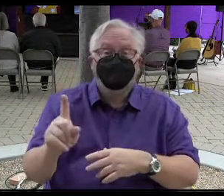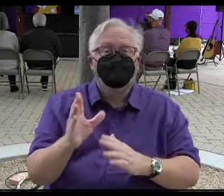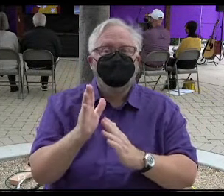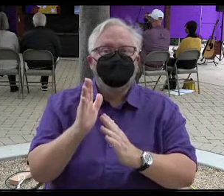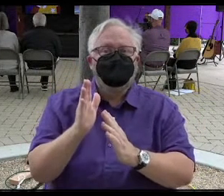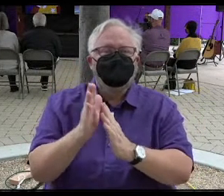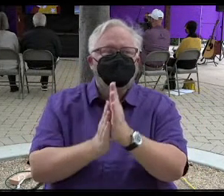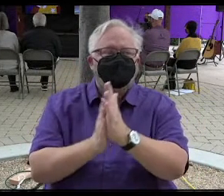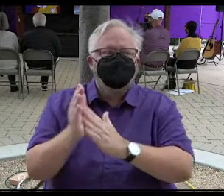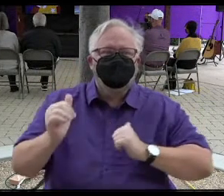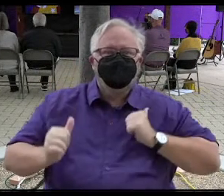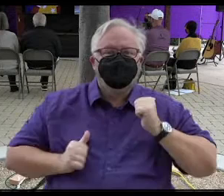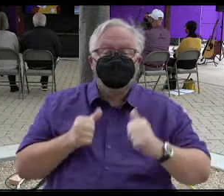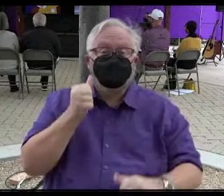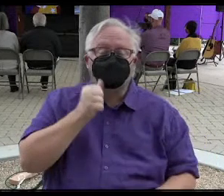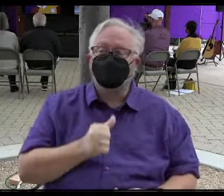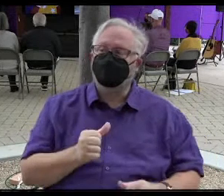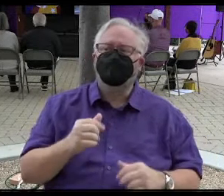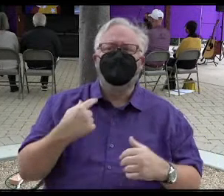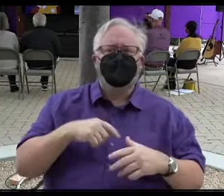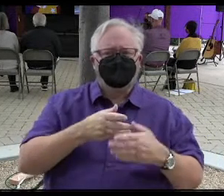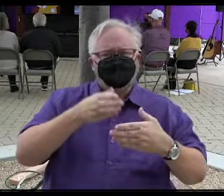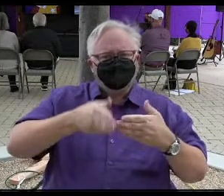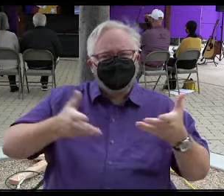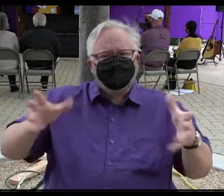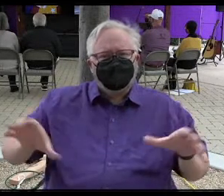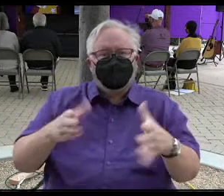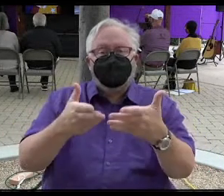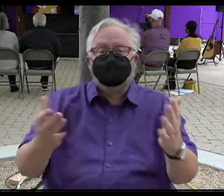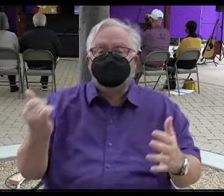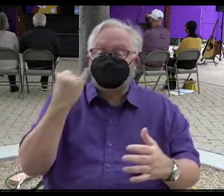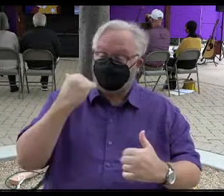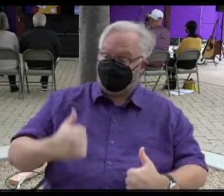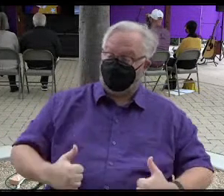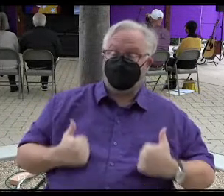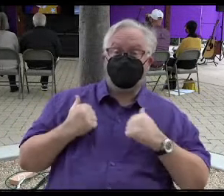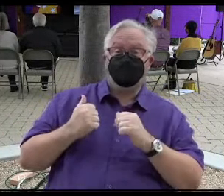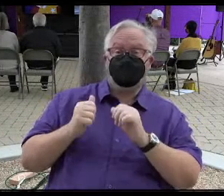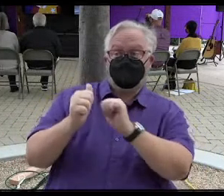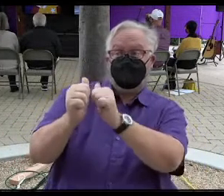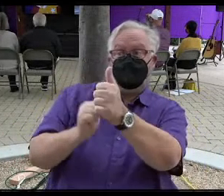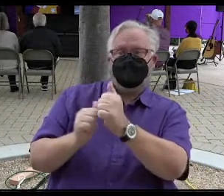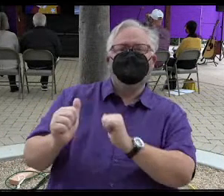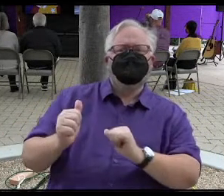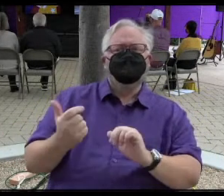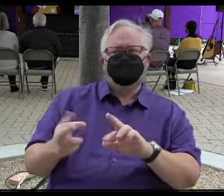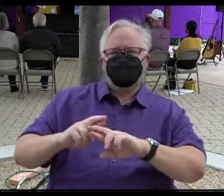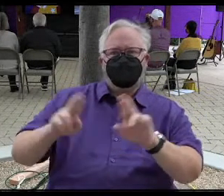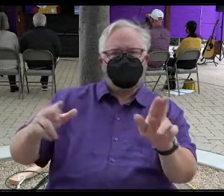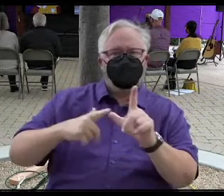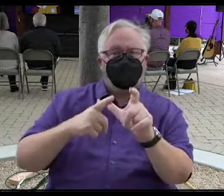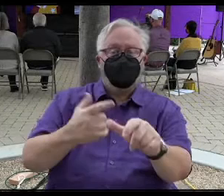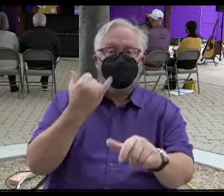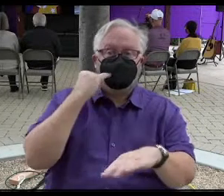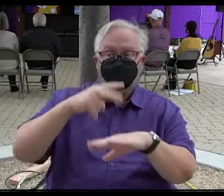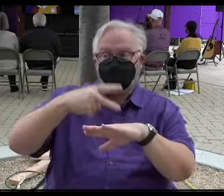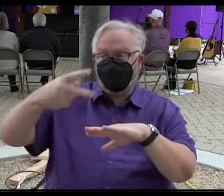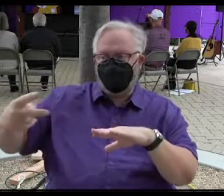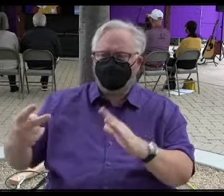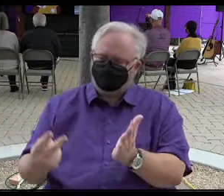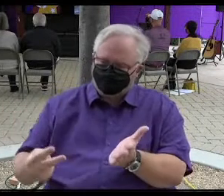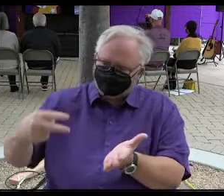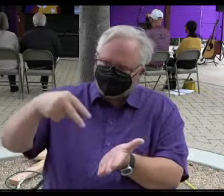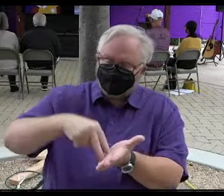done. If life's a race, we're ready to run. If we fall, we get back up. And if we fail,